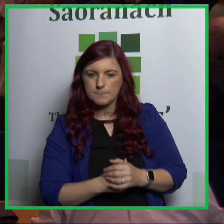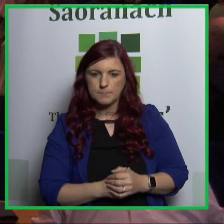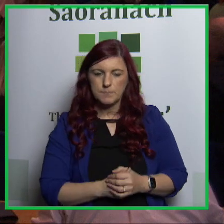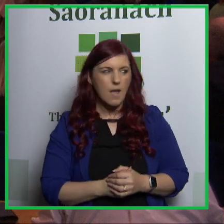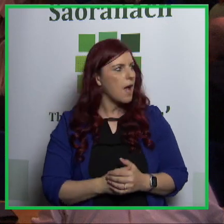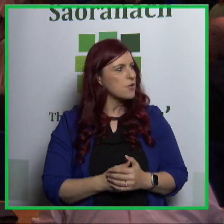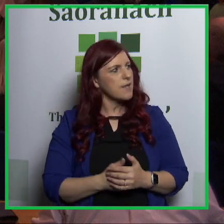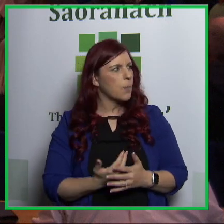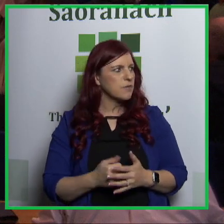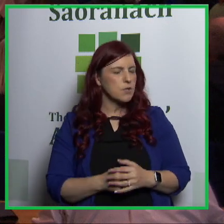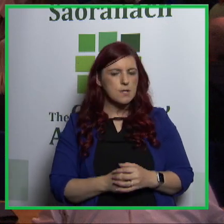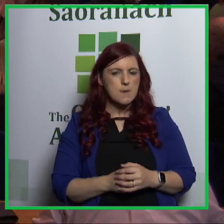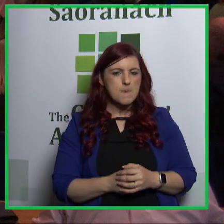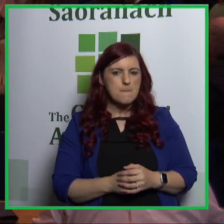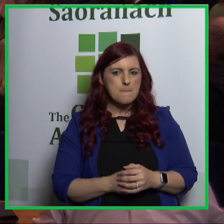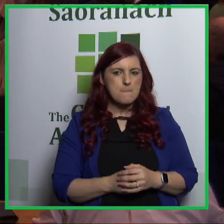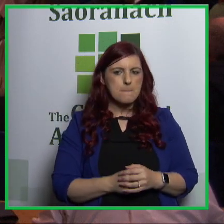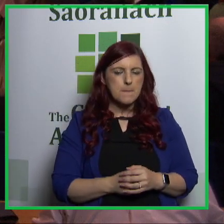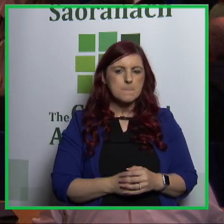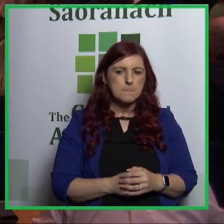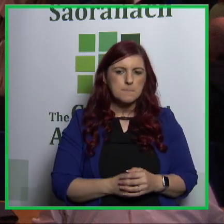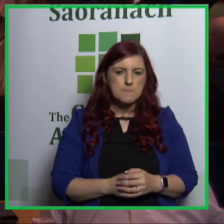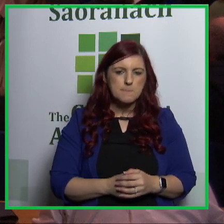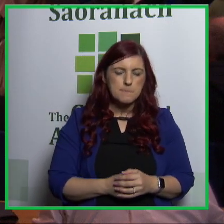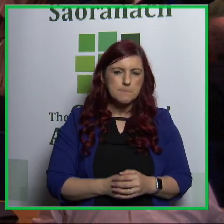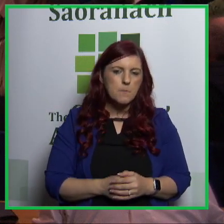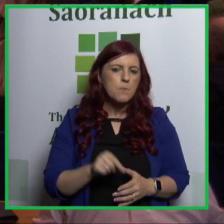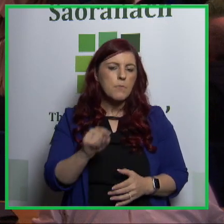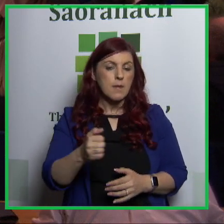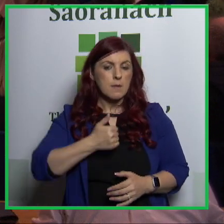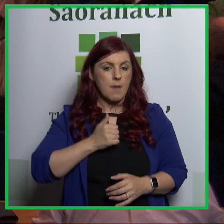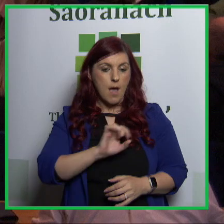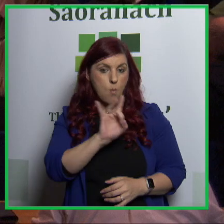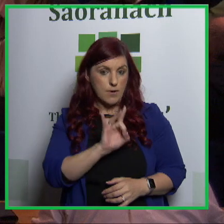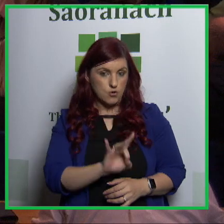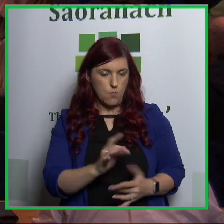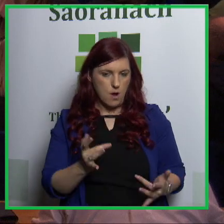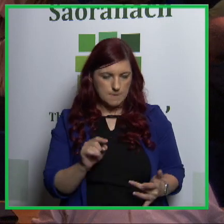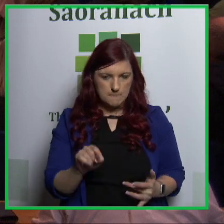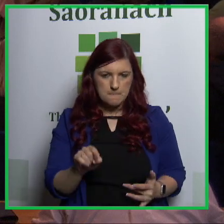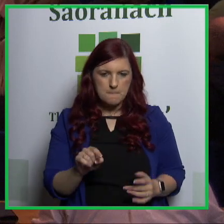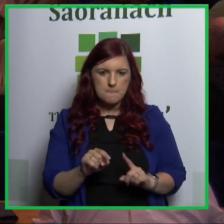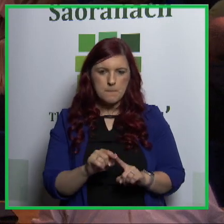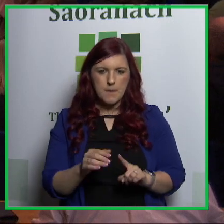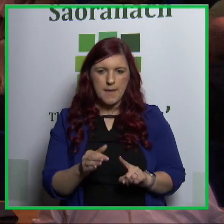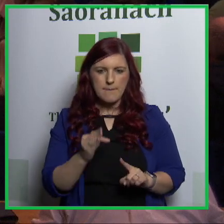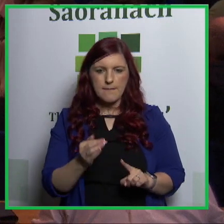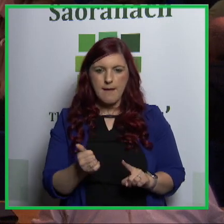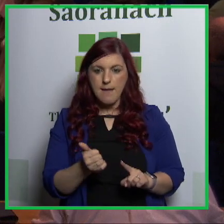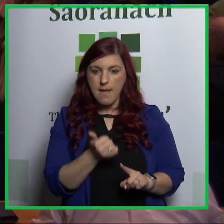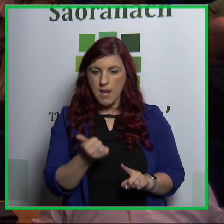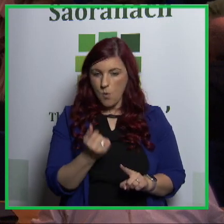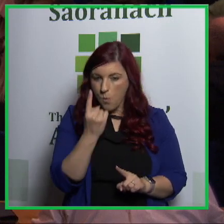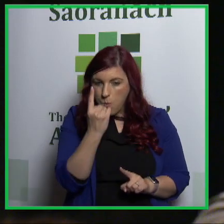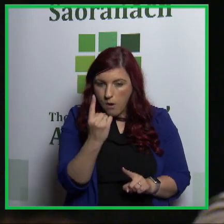there's a microphone there for you. Thank you. My question is there any one thing